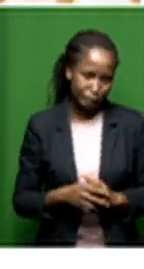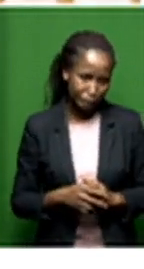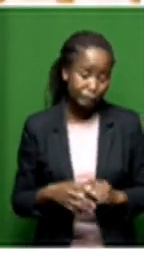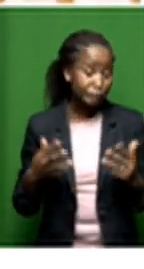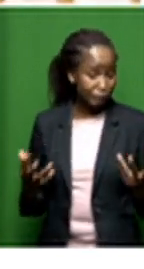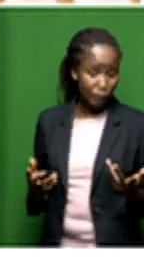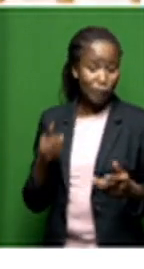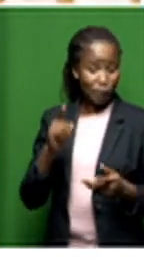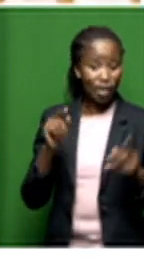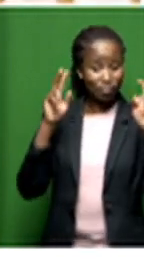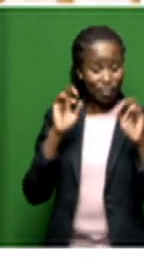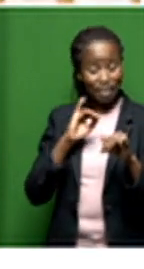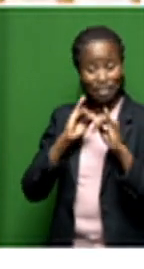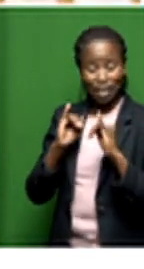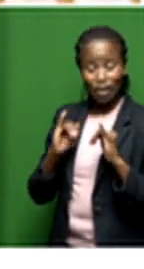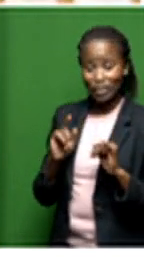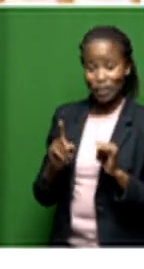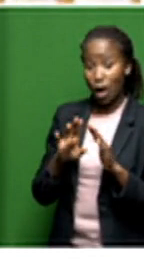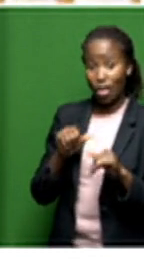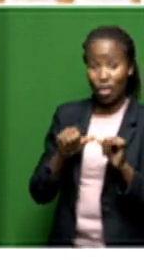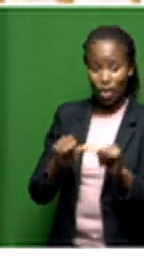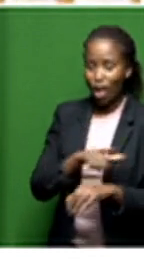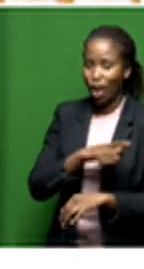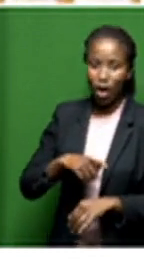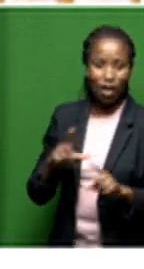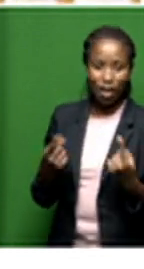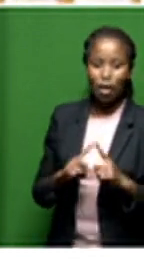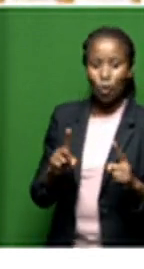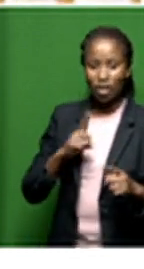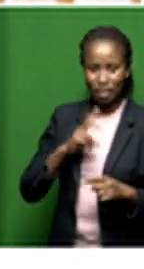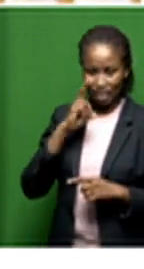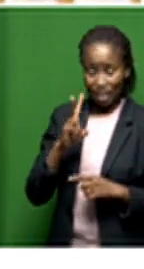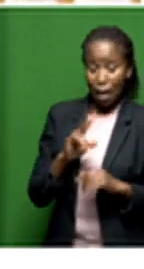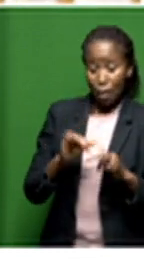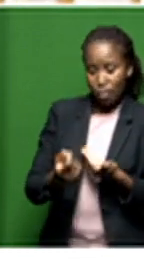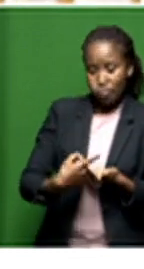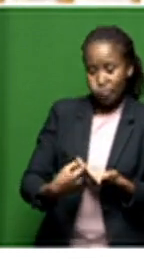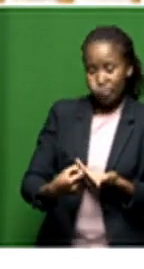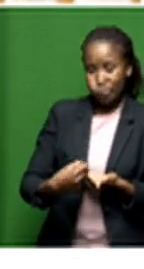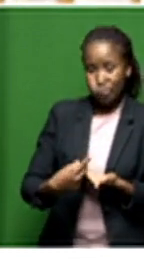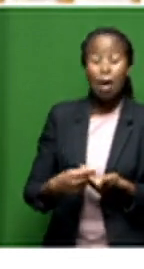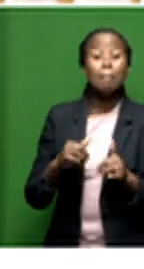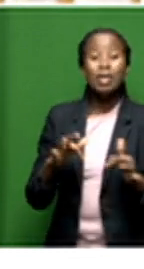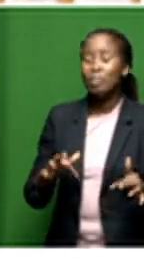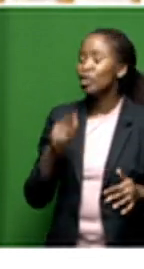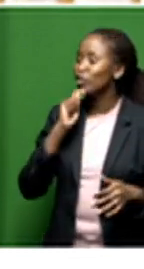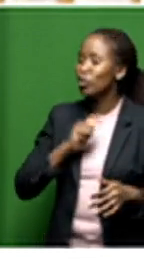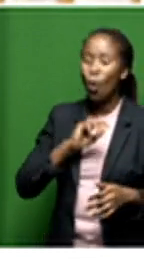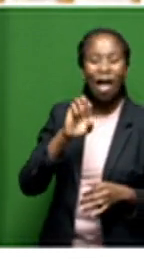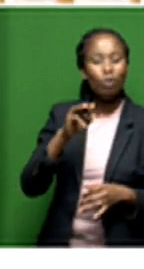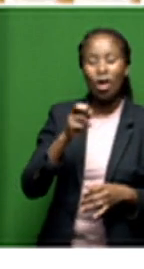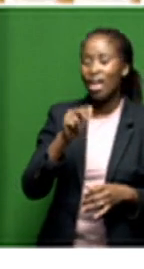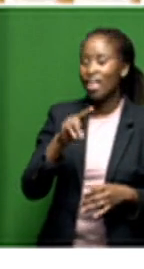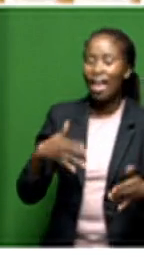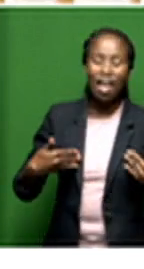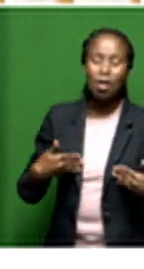in this particular interview, but I can tell you, Gilberto, I'm just looking at my inboxes and people are not happy in Emfuleni. I'm getting